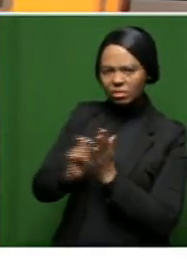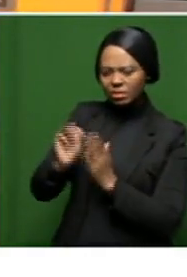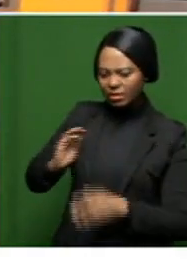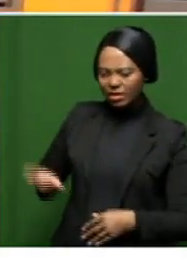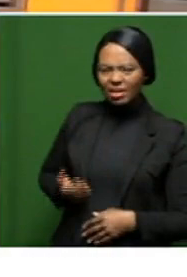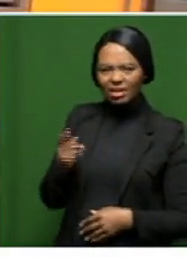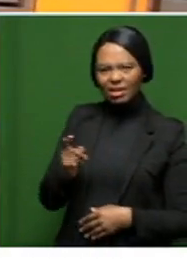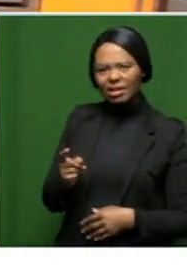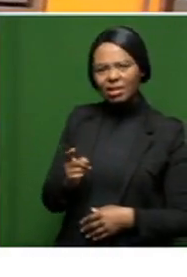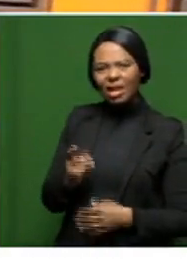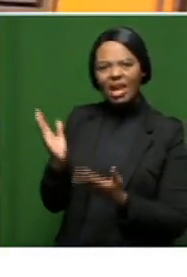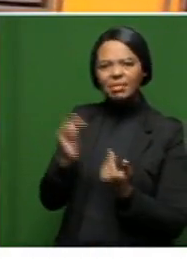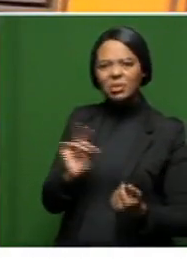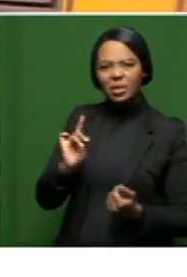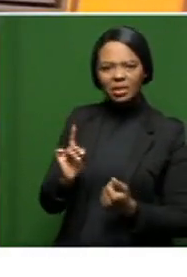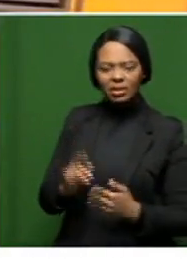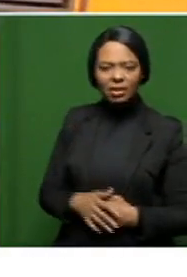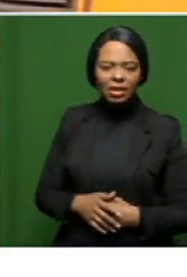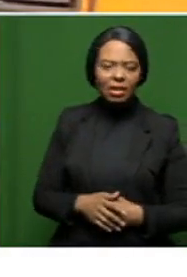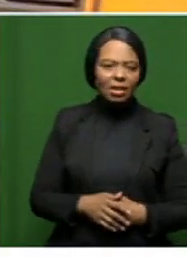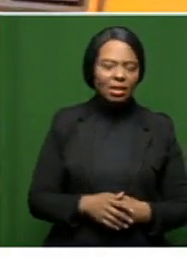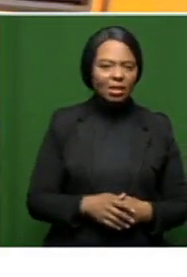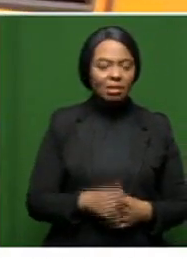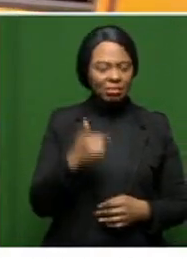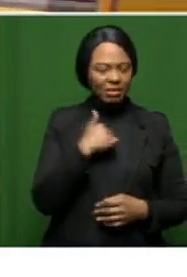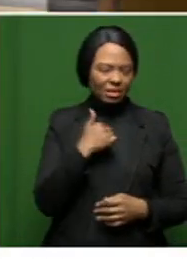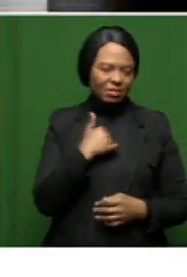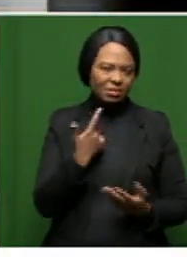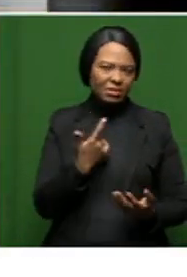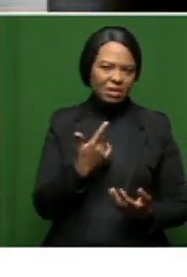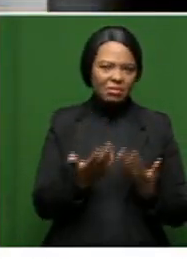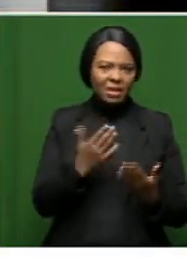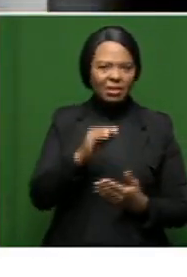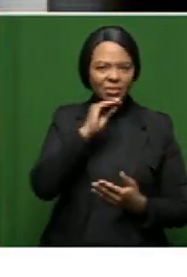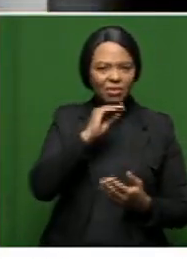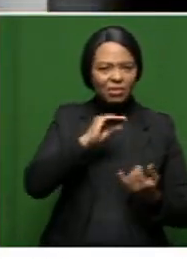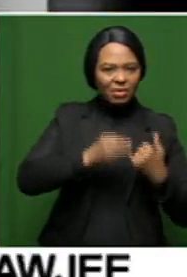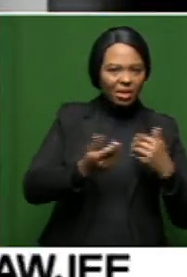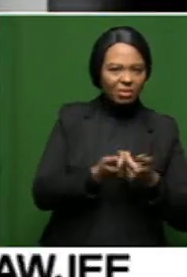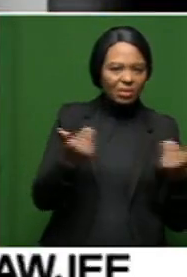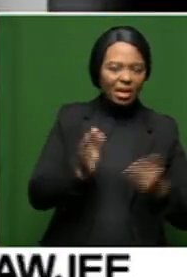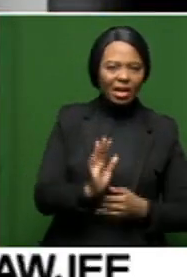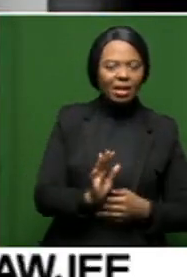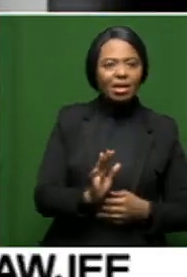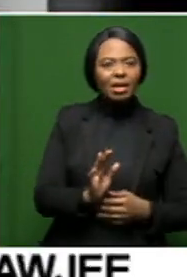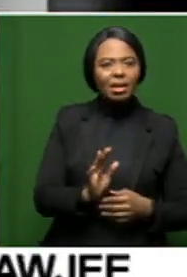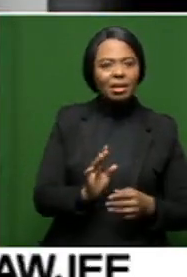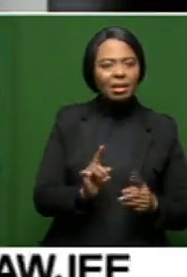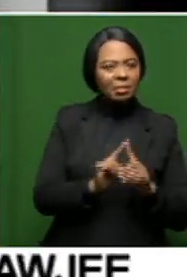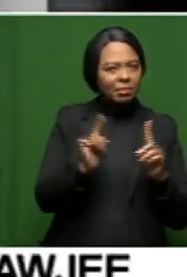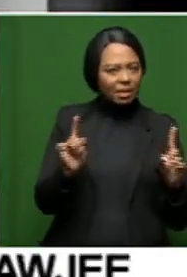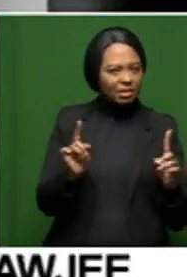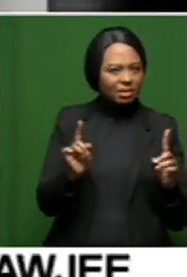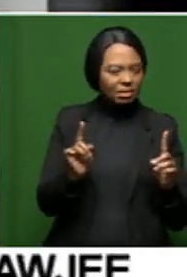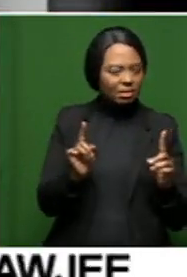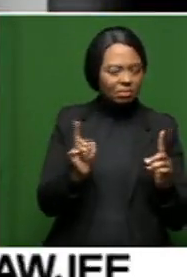Well, we're still kind of trying to break the mold on that. I mean, you see that in literary circles and media circles, like journalism,